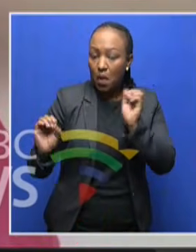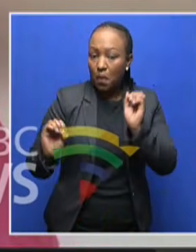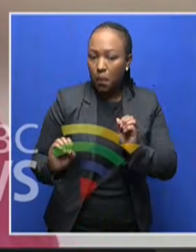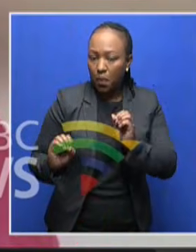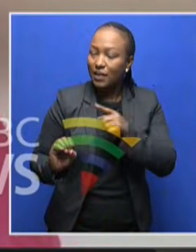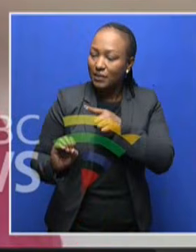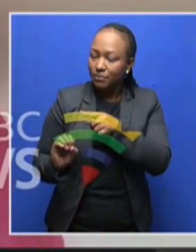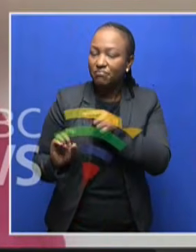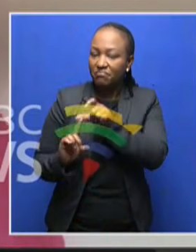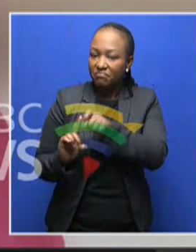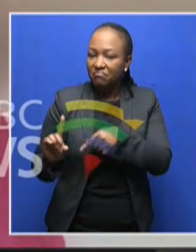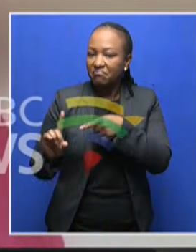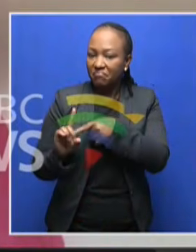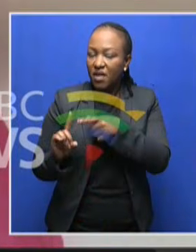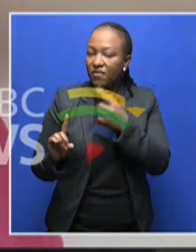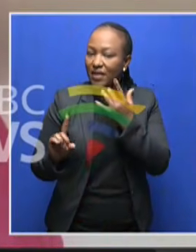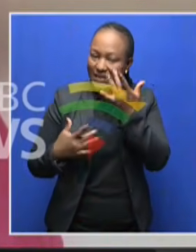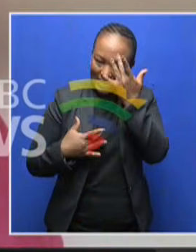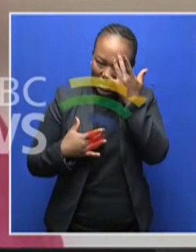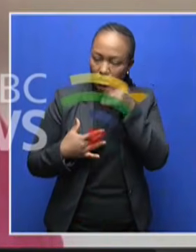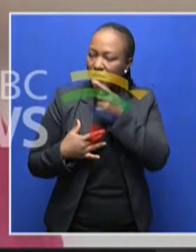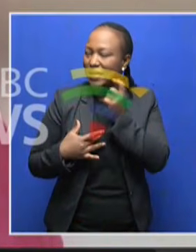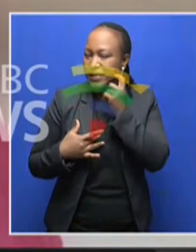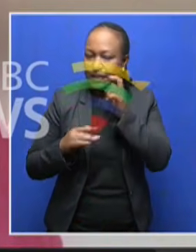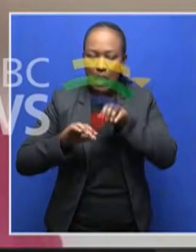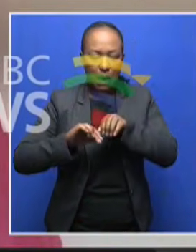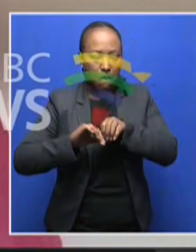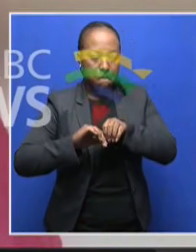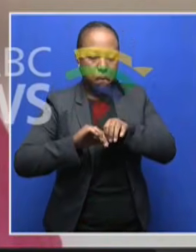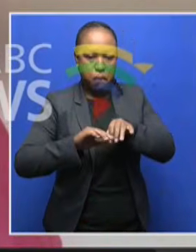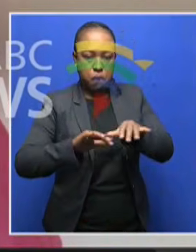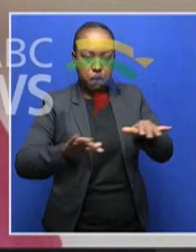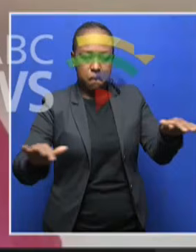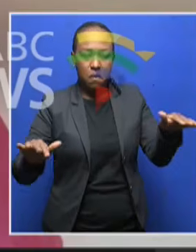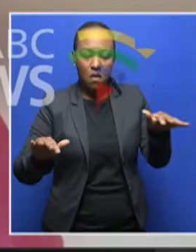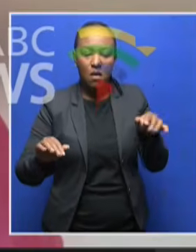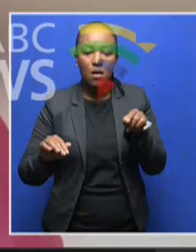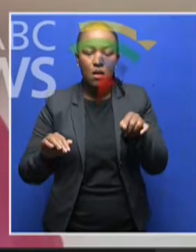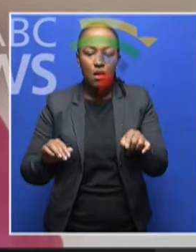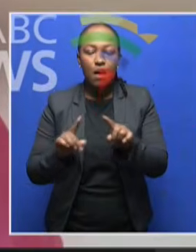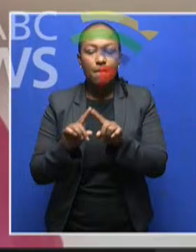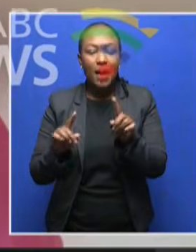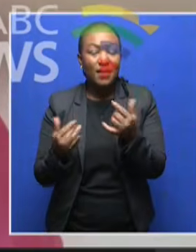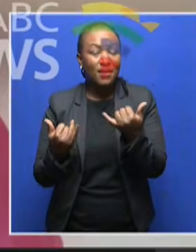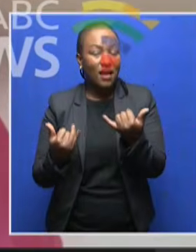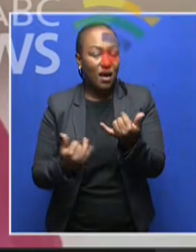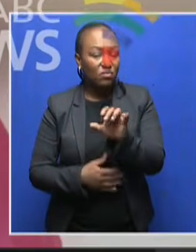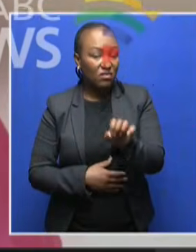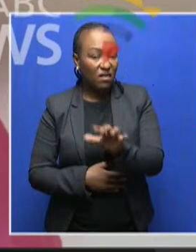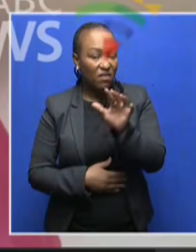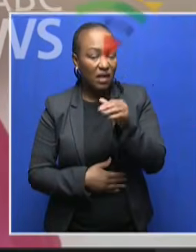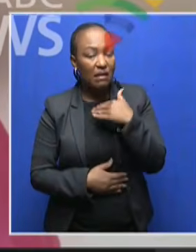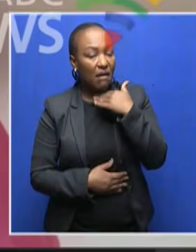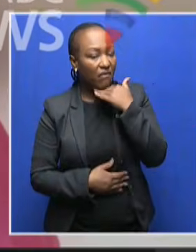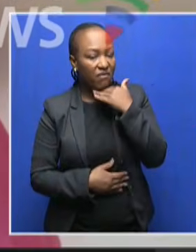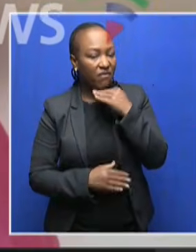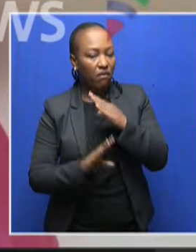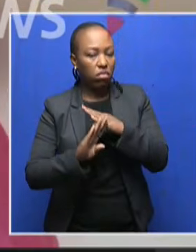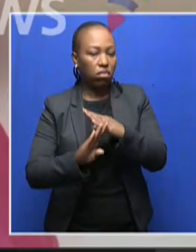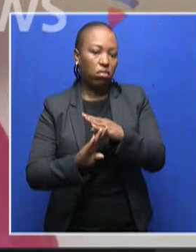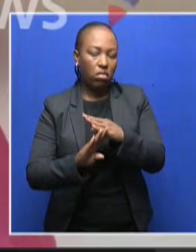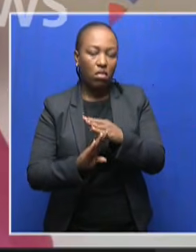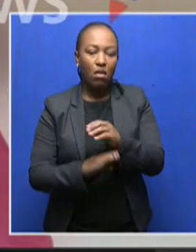become much more likely. So in South Africa, we are falling well short of the coverage we need, and none of our provinces reached the target